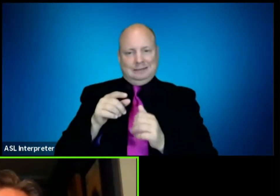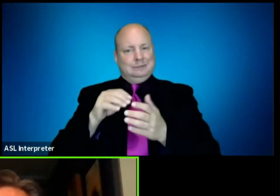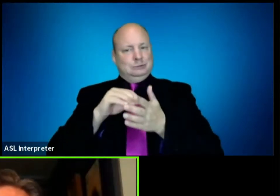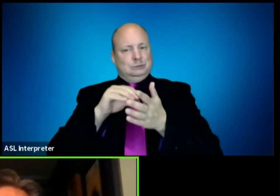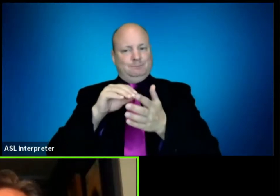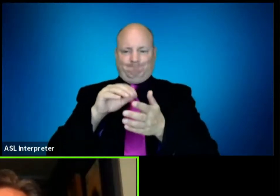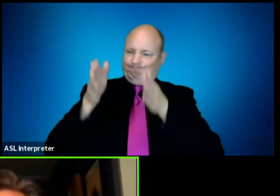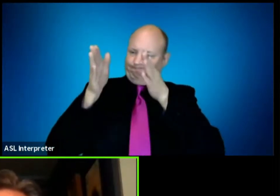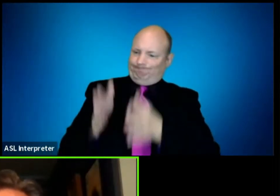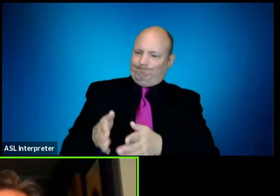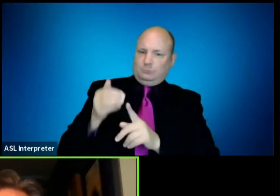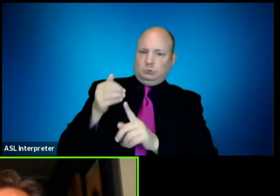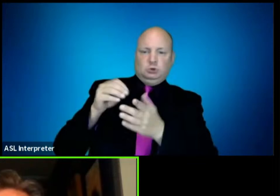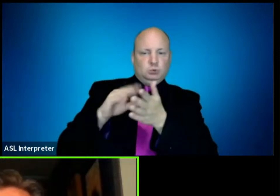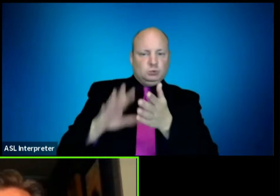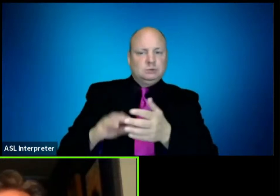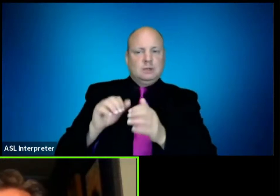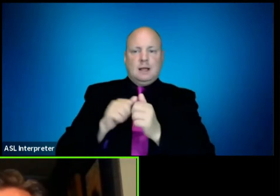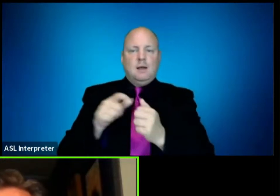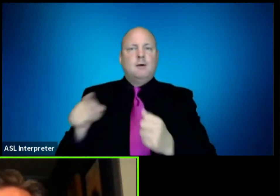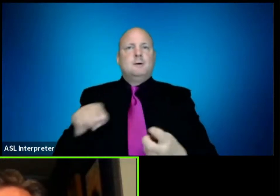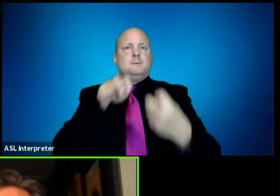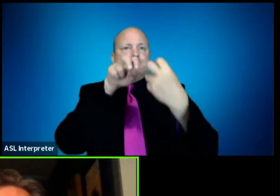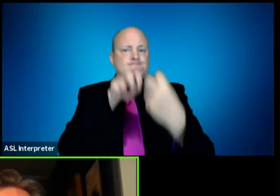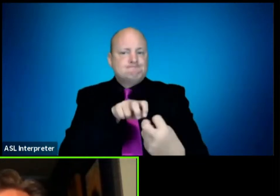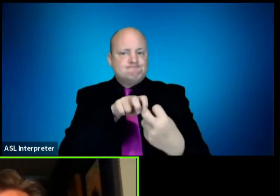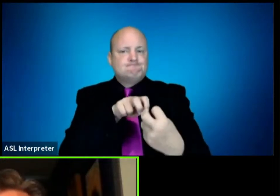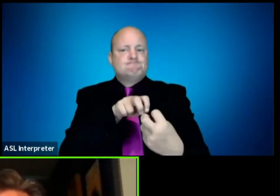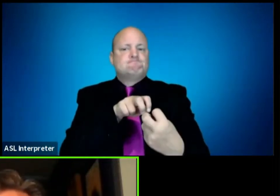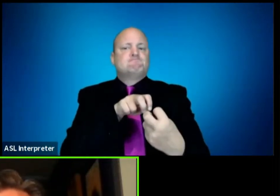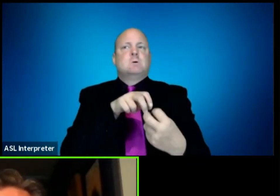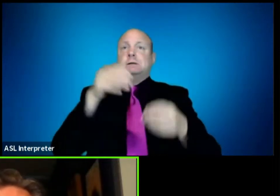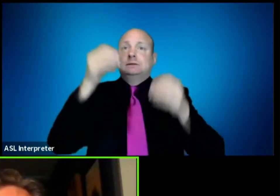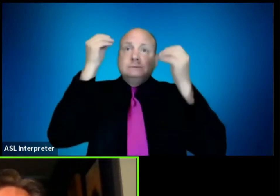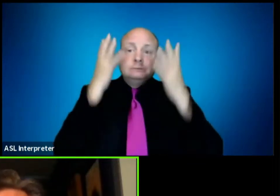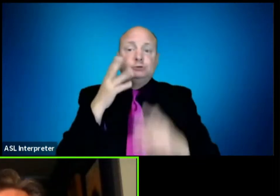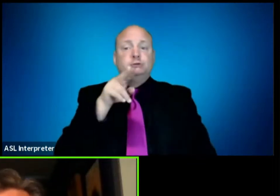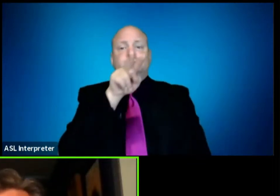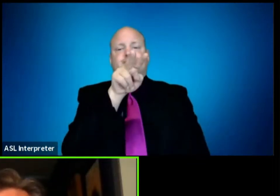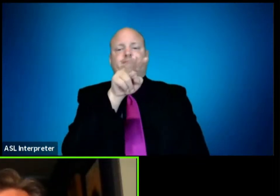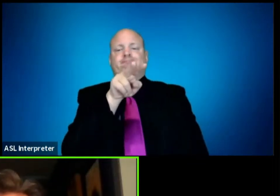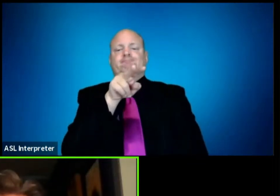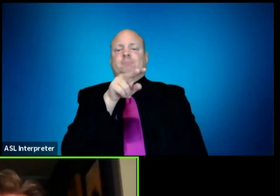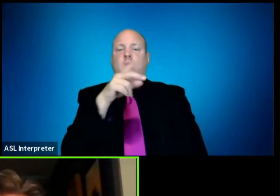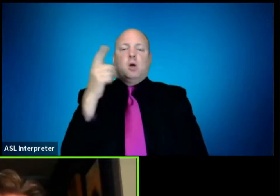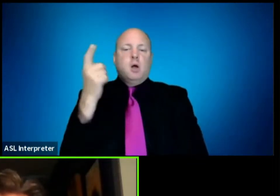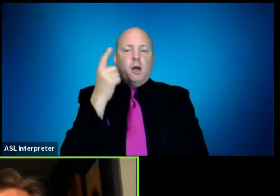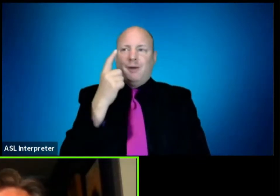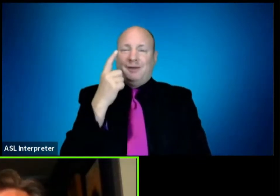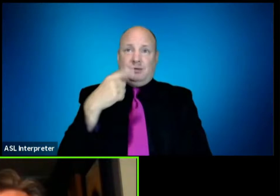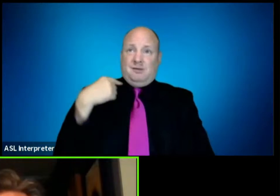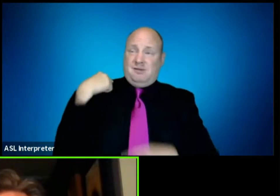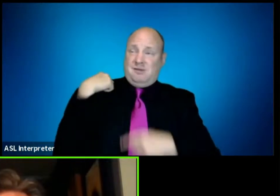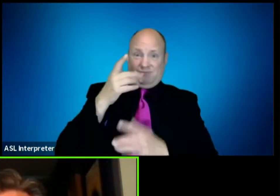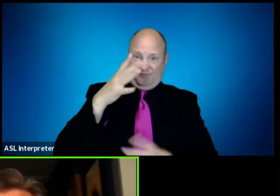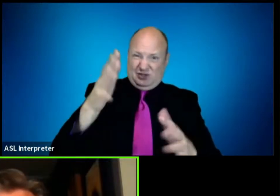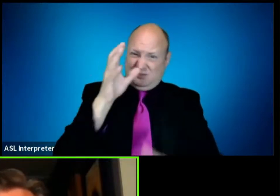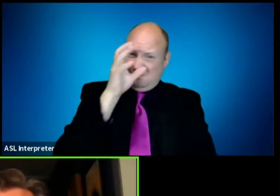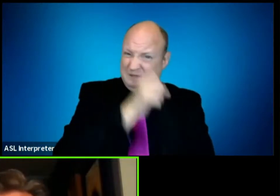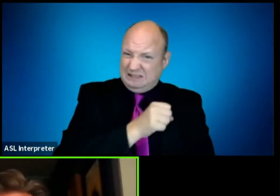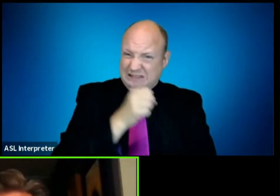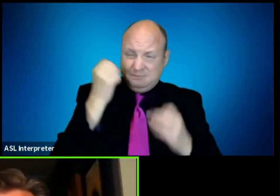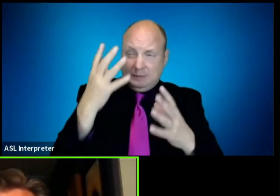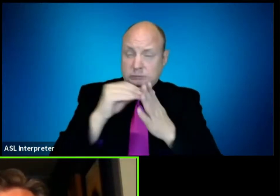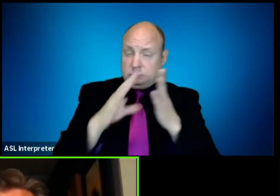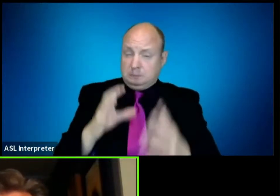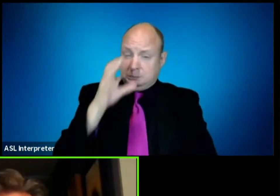teachers. They've missed out on this for most of the last year and a half. We know the measures we have in place can protect students, staff,